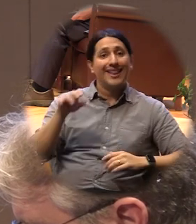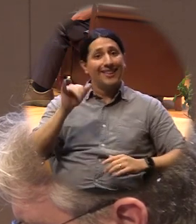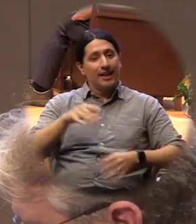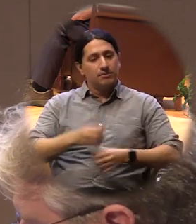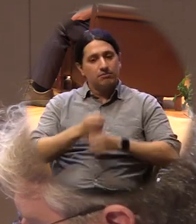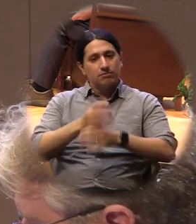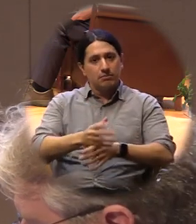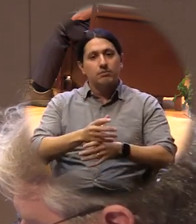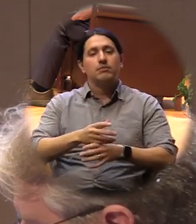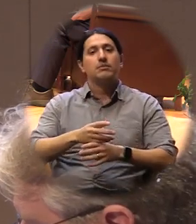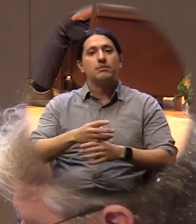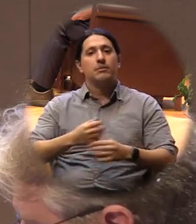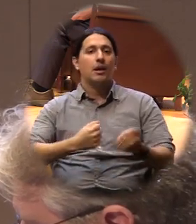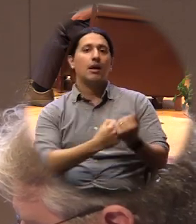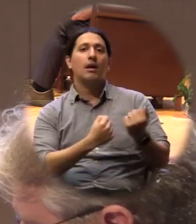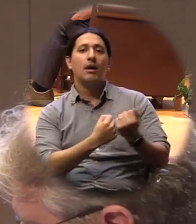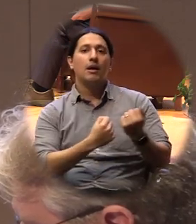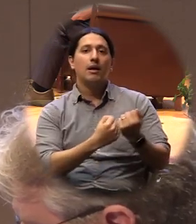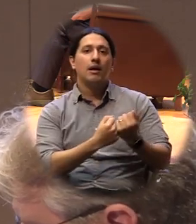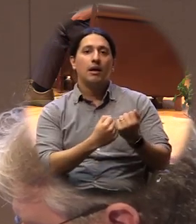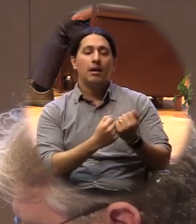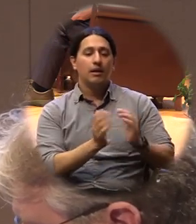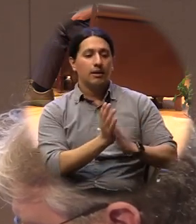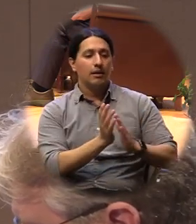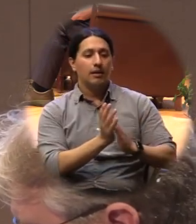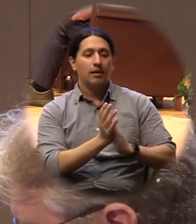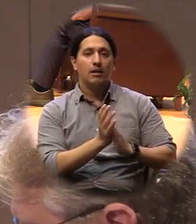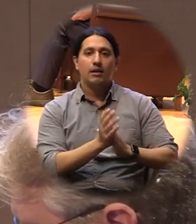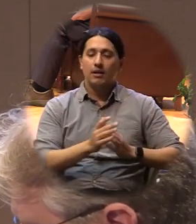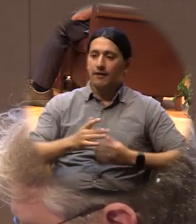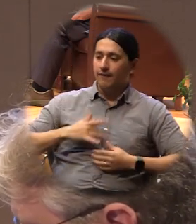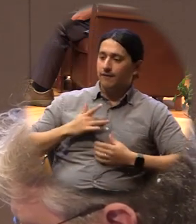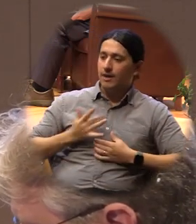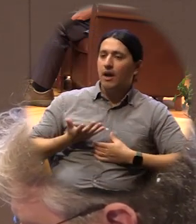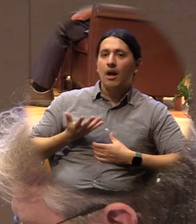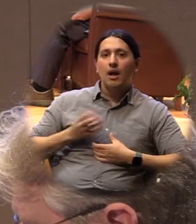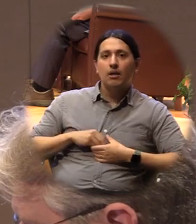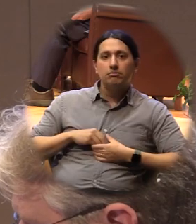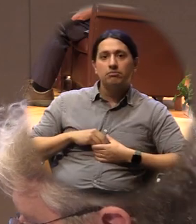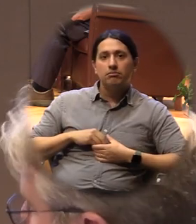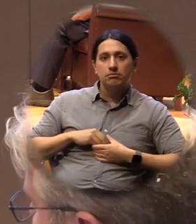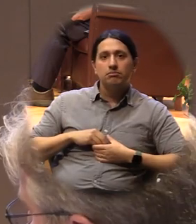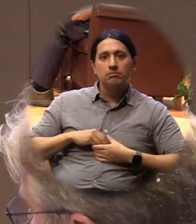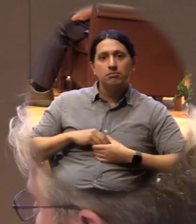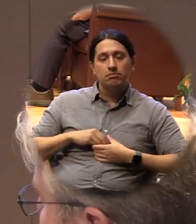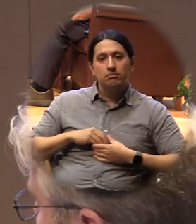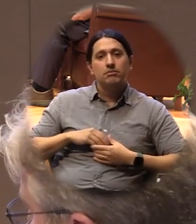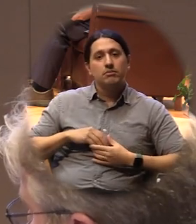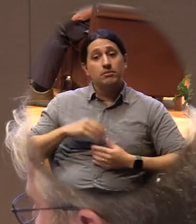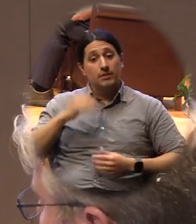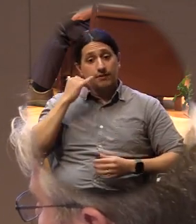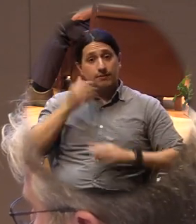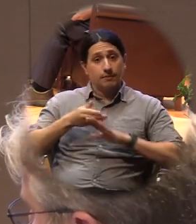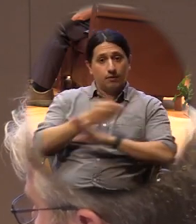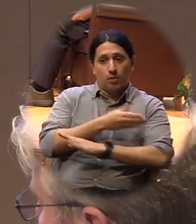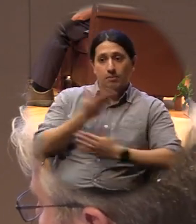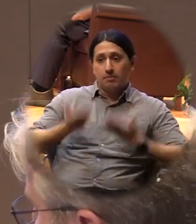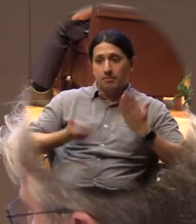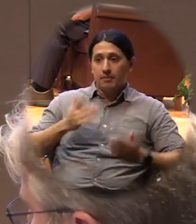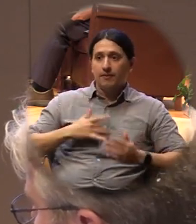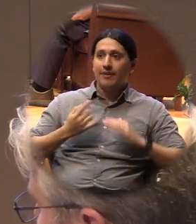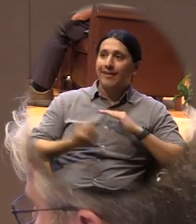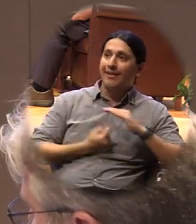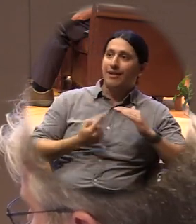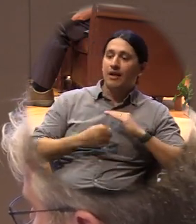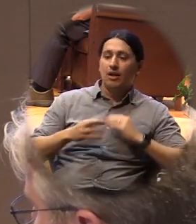a validation, a sense of belonging for so many other folks who might otherwise feel isolated or conflicted or questioning